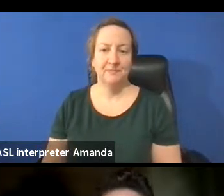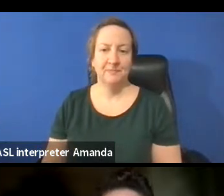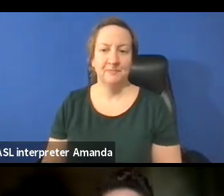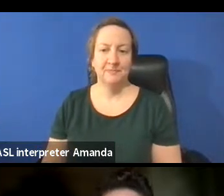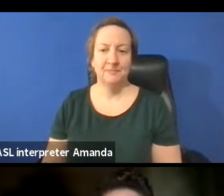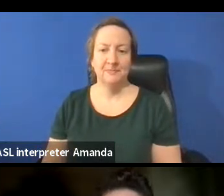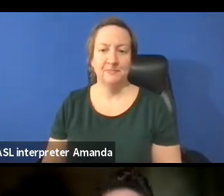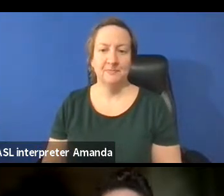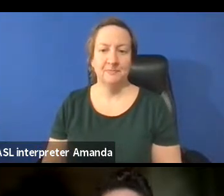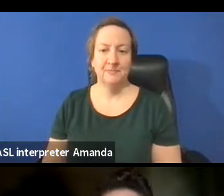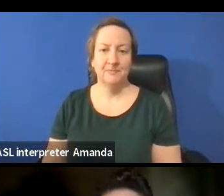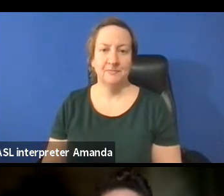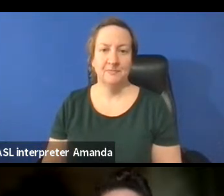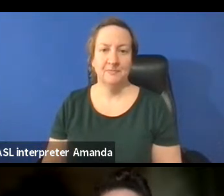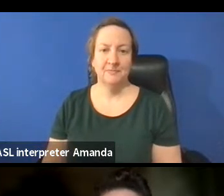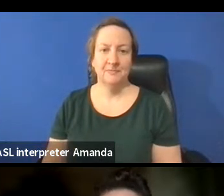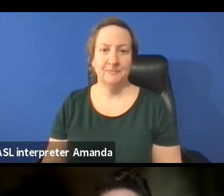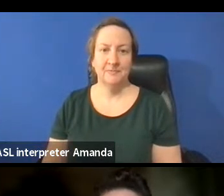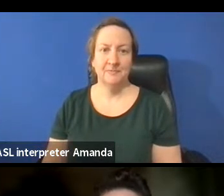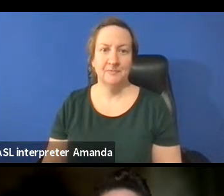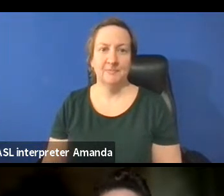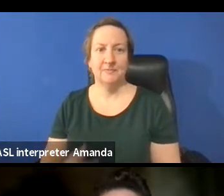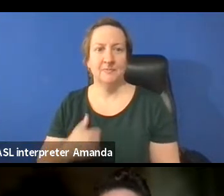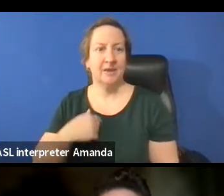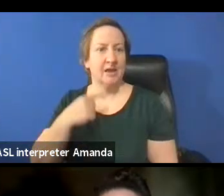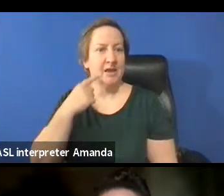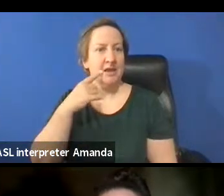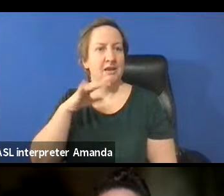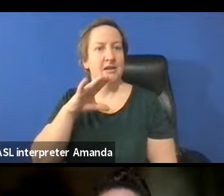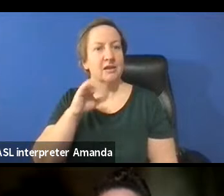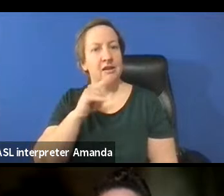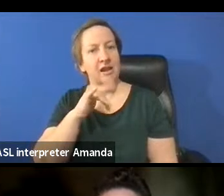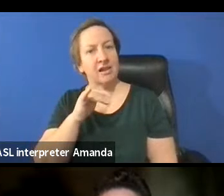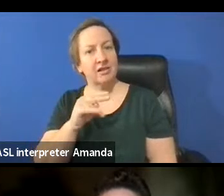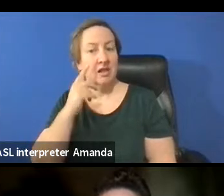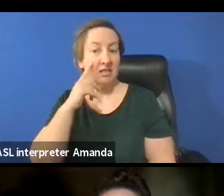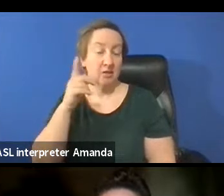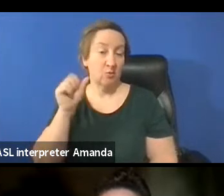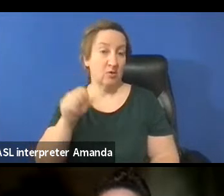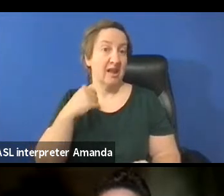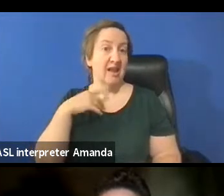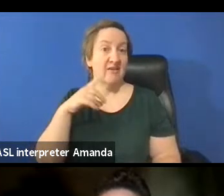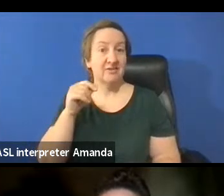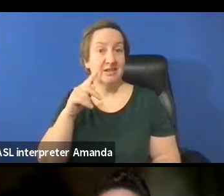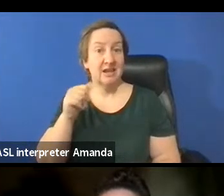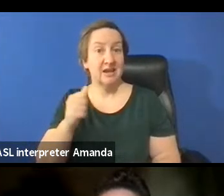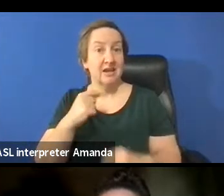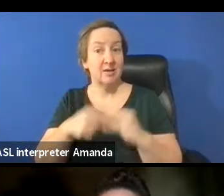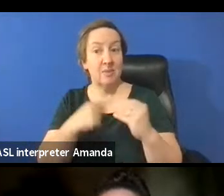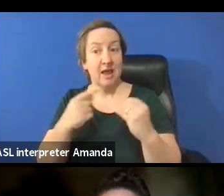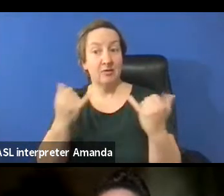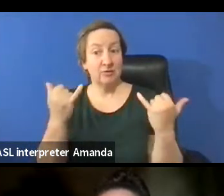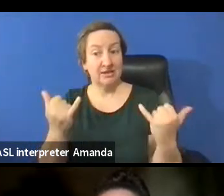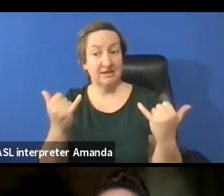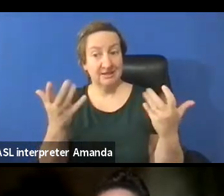Jake? I think, I mean, is that where we could have data on existing disparities?